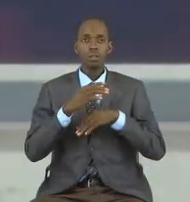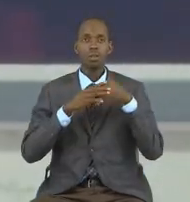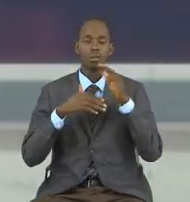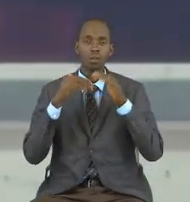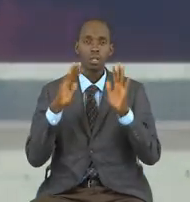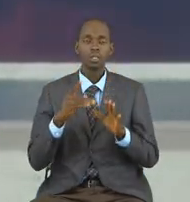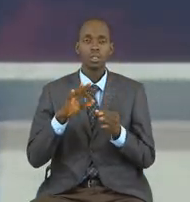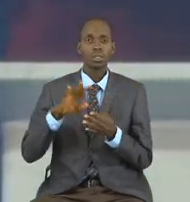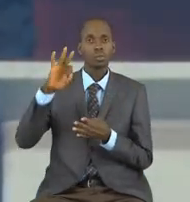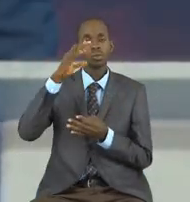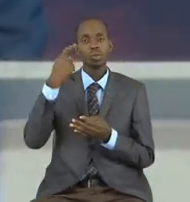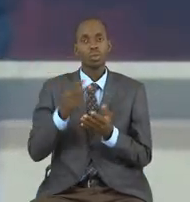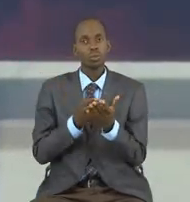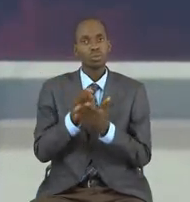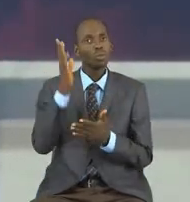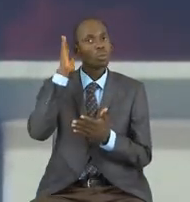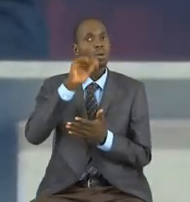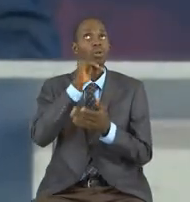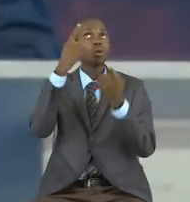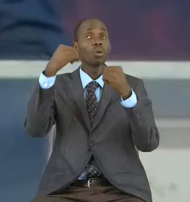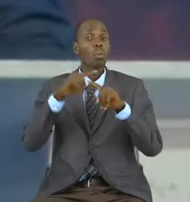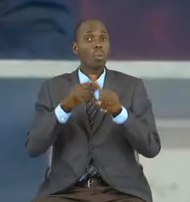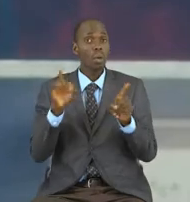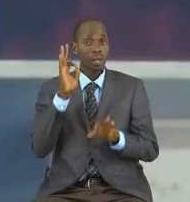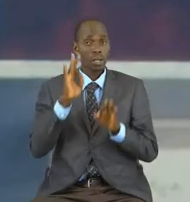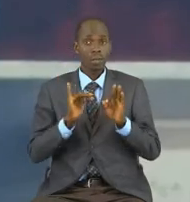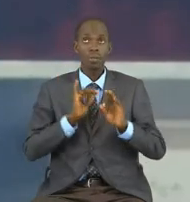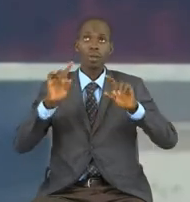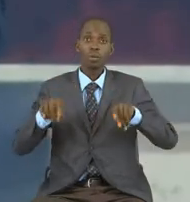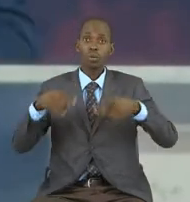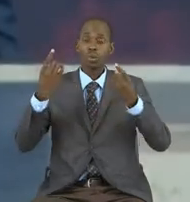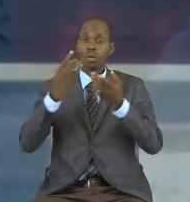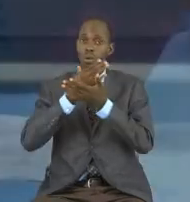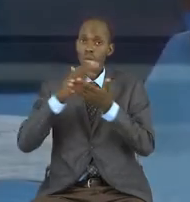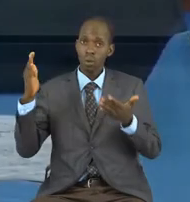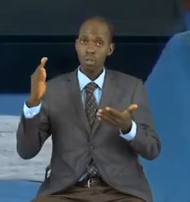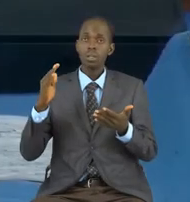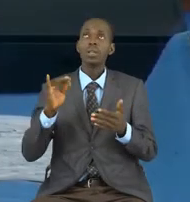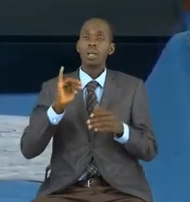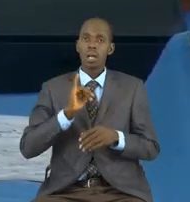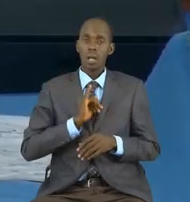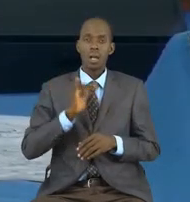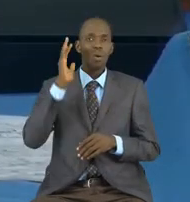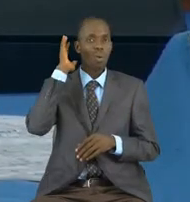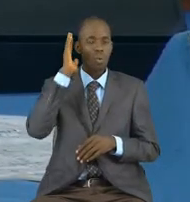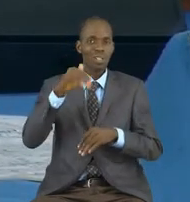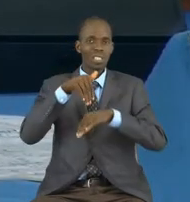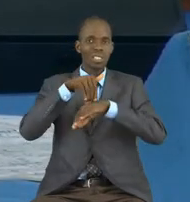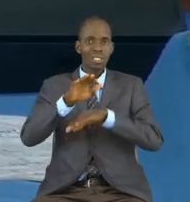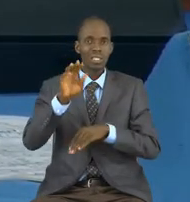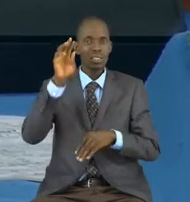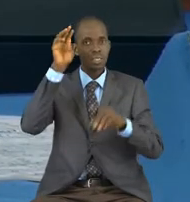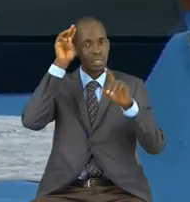not come. But if I go away, I will send him, not it. I will send